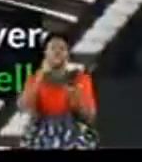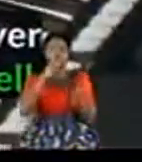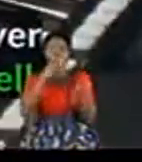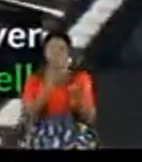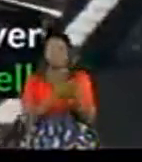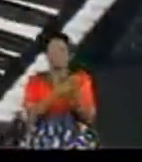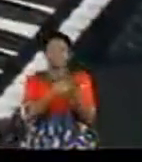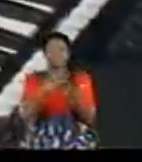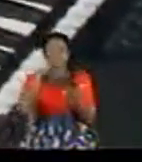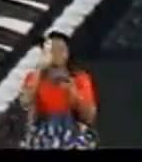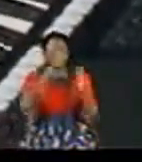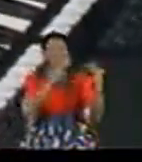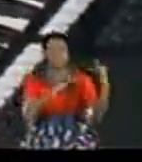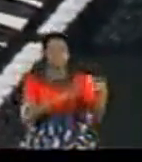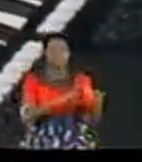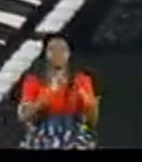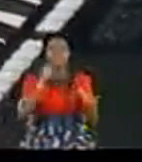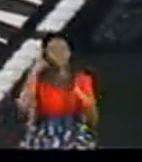Hallelujah